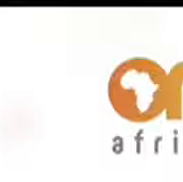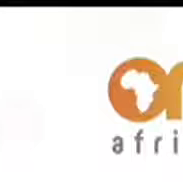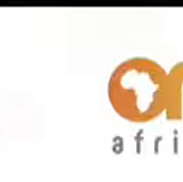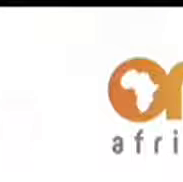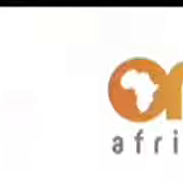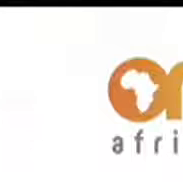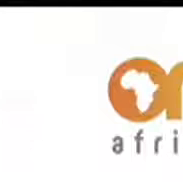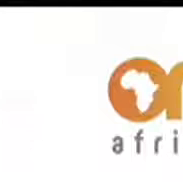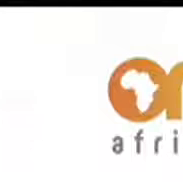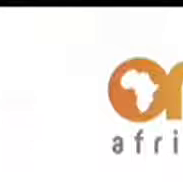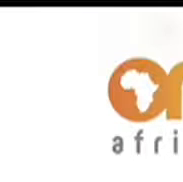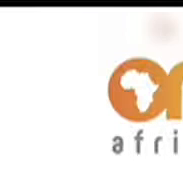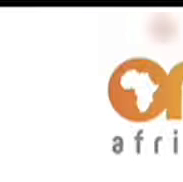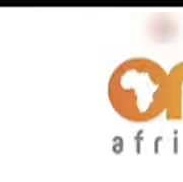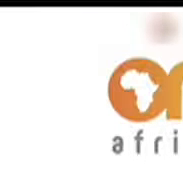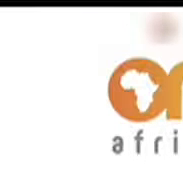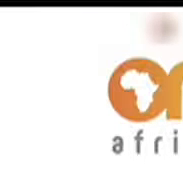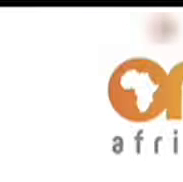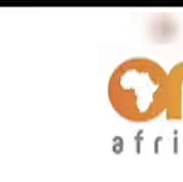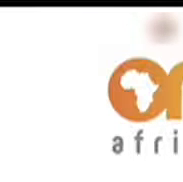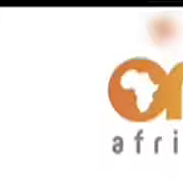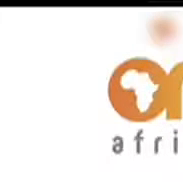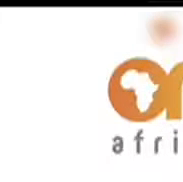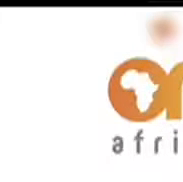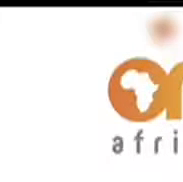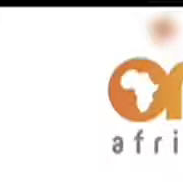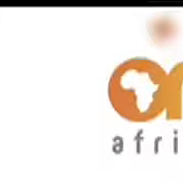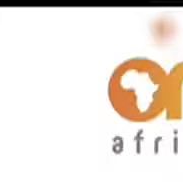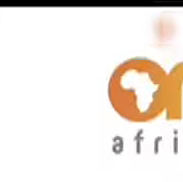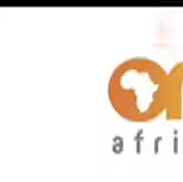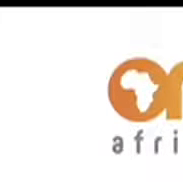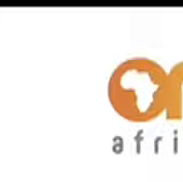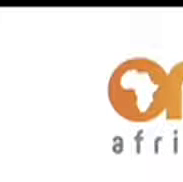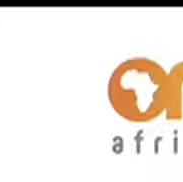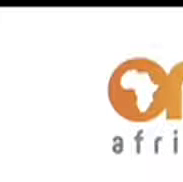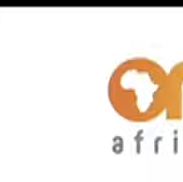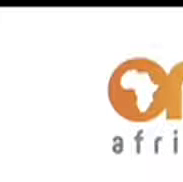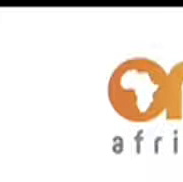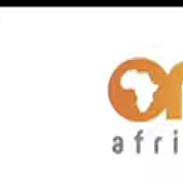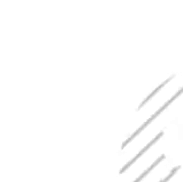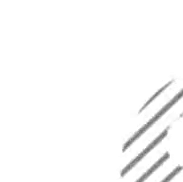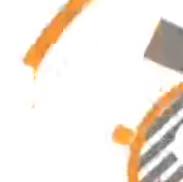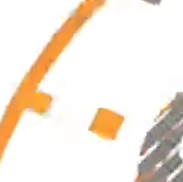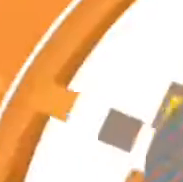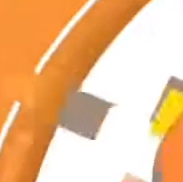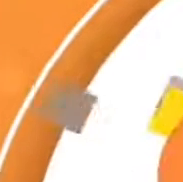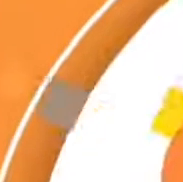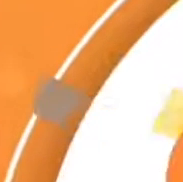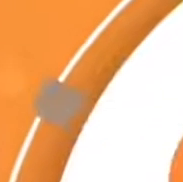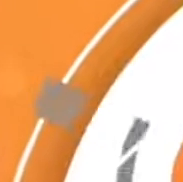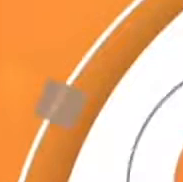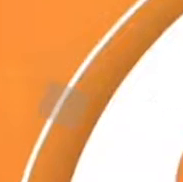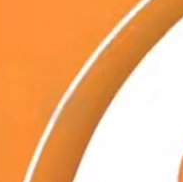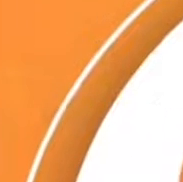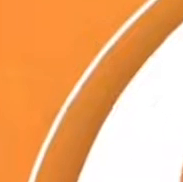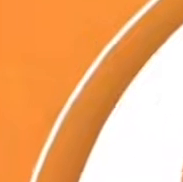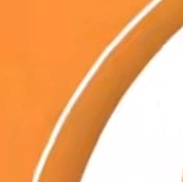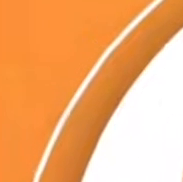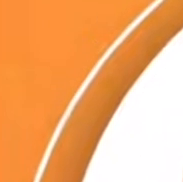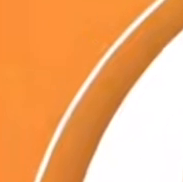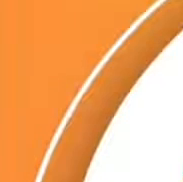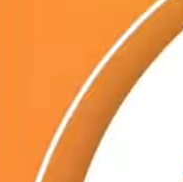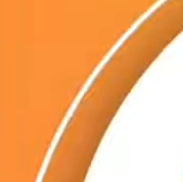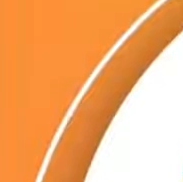Africa. Where will Africans live? I am sorry for my continent.